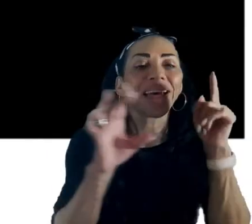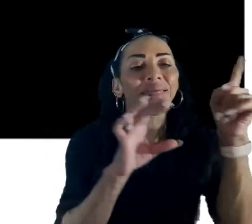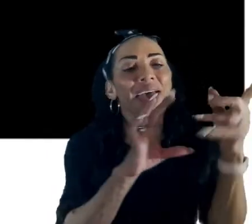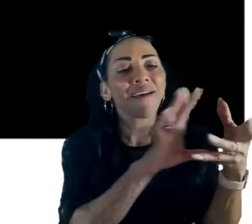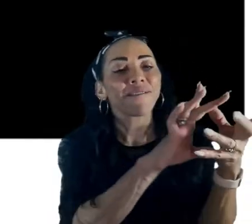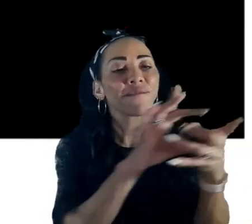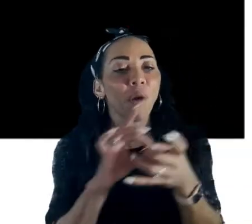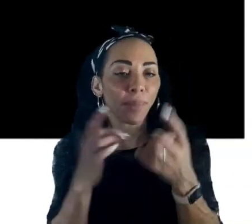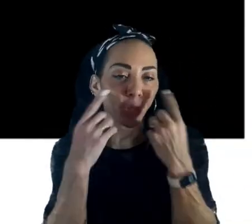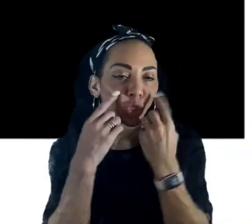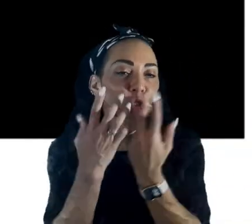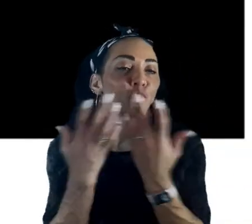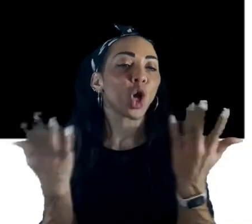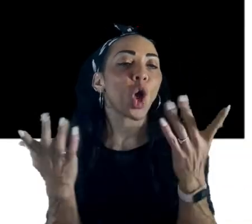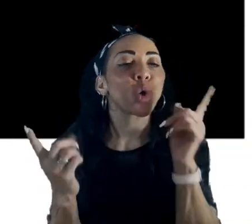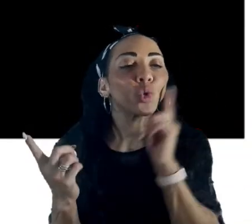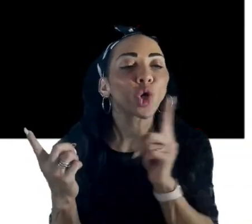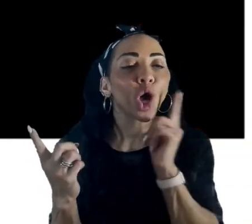presentation,